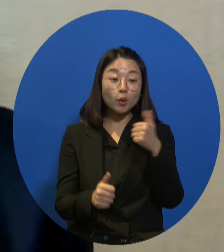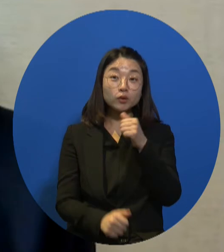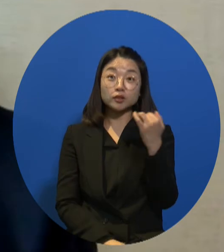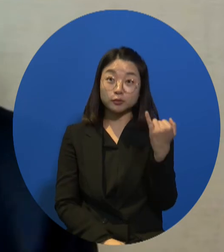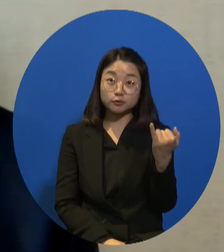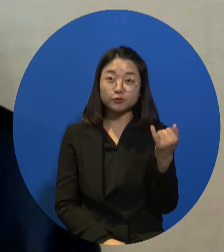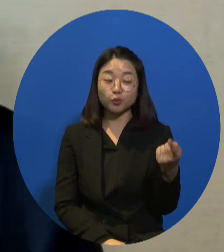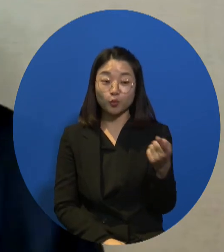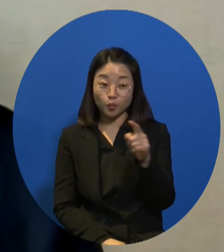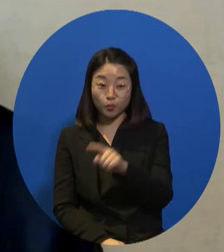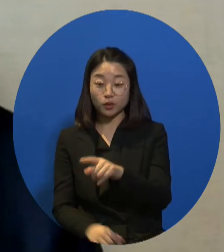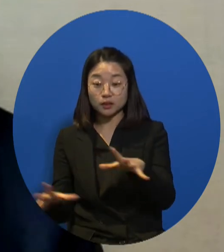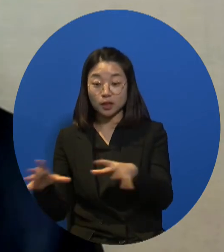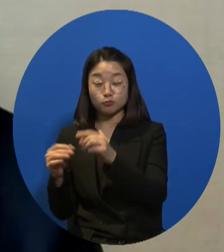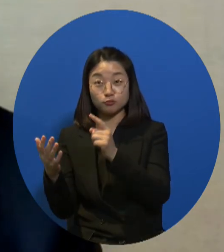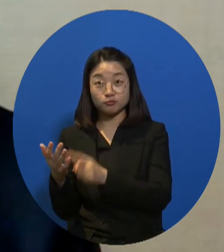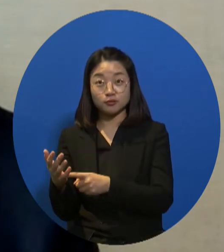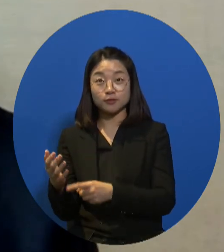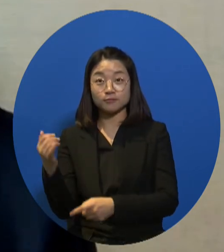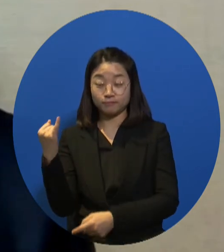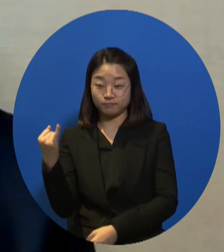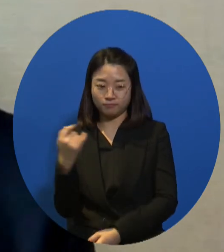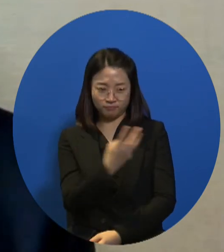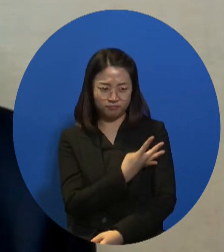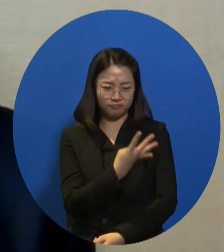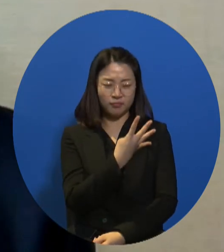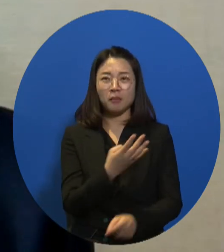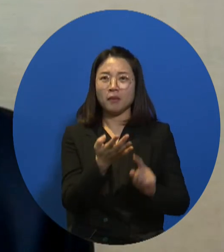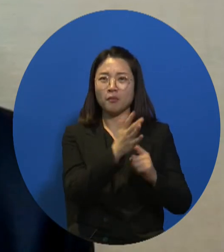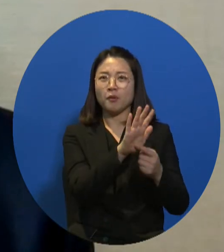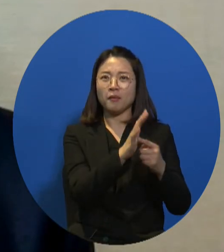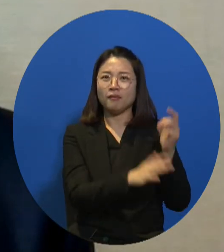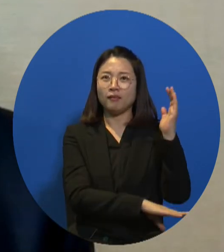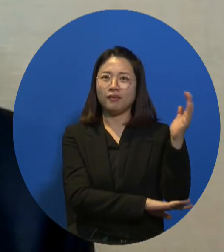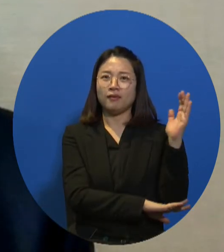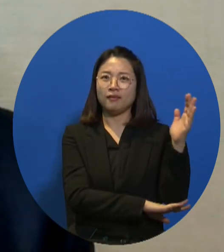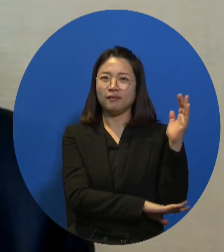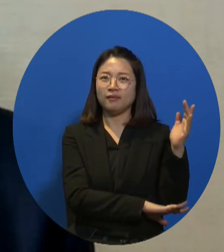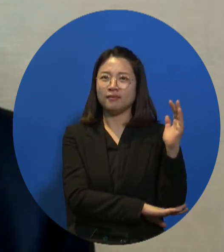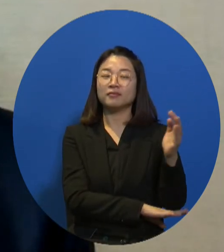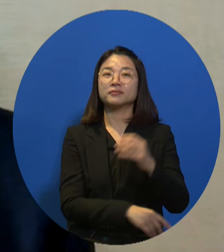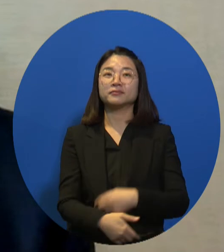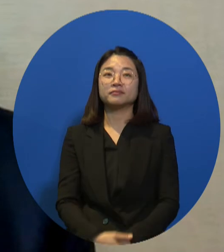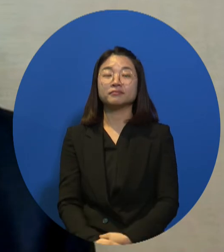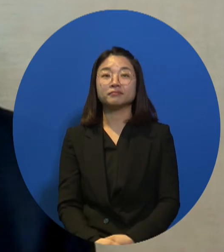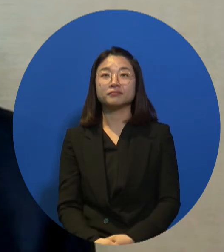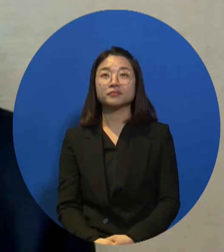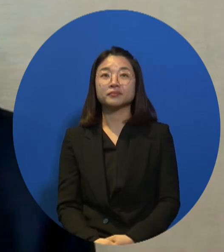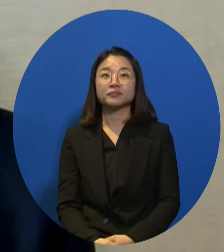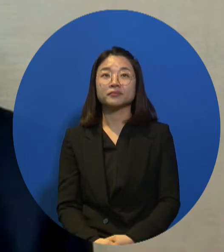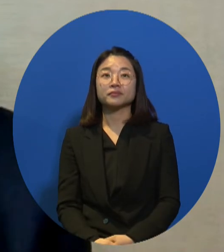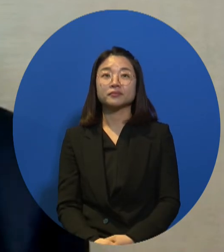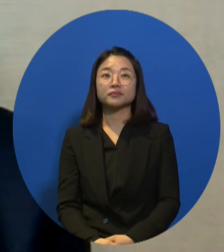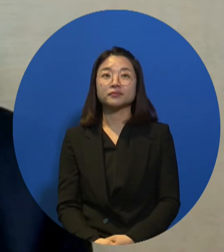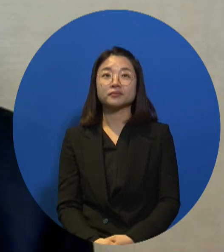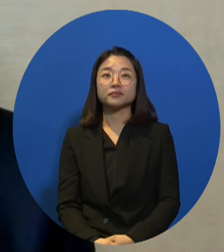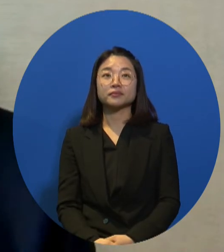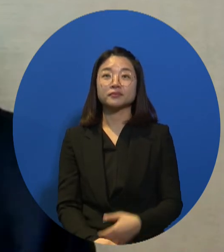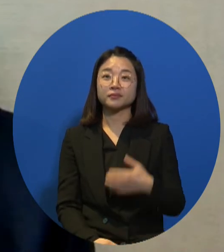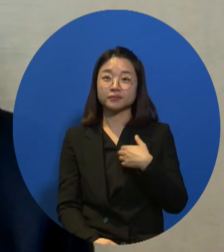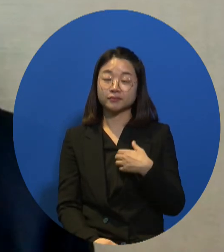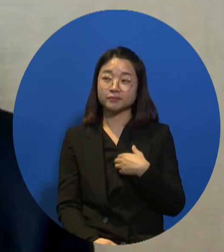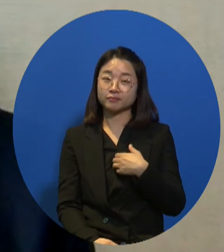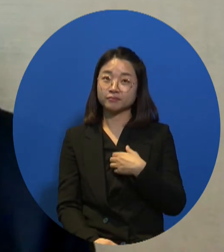Da-sol, and also Director Kim Sung-yeon. They laid out a lot of details about the